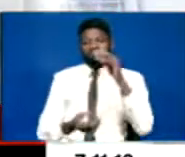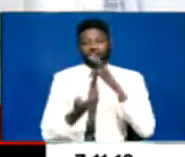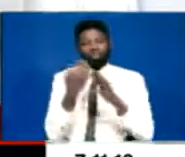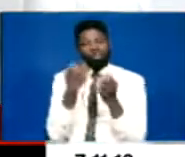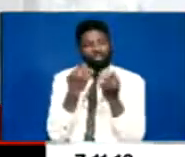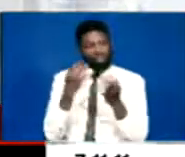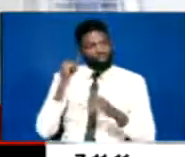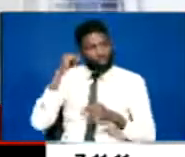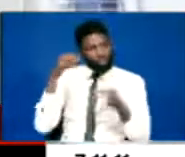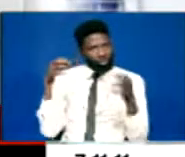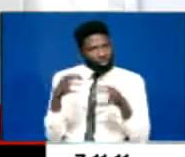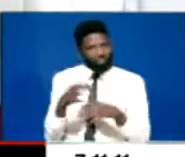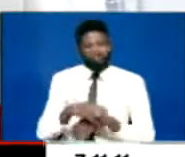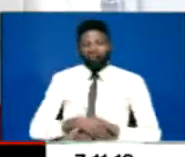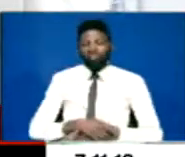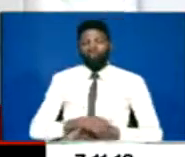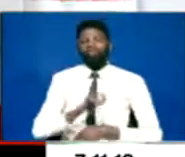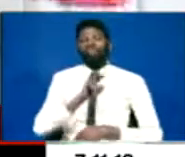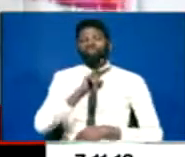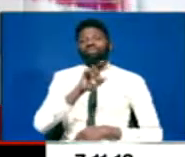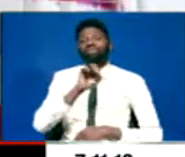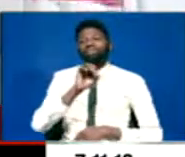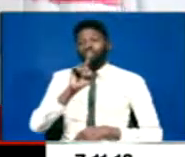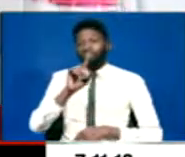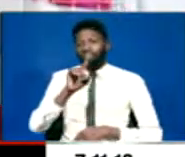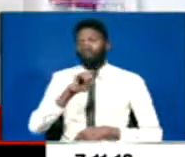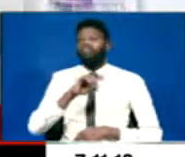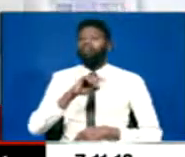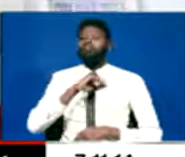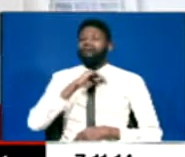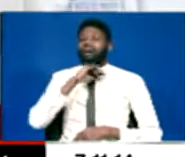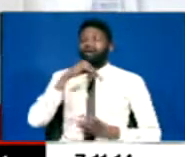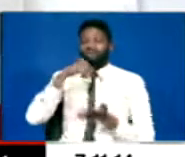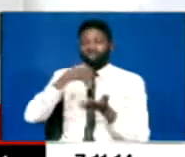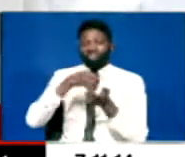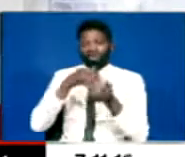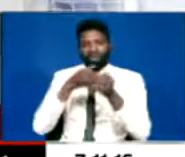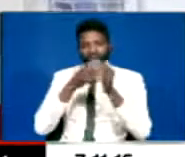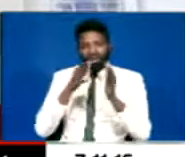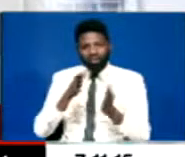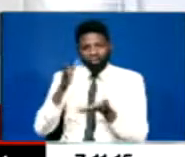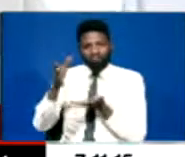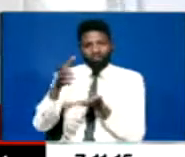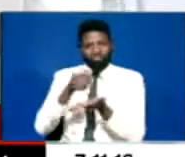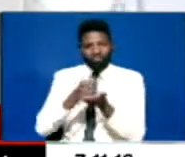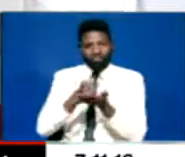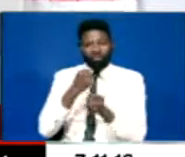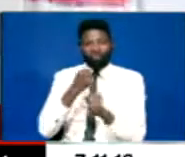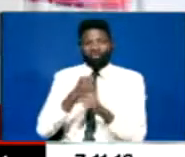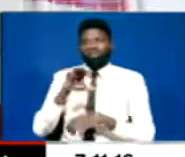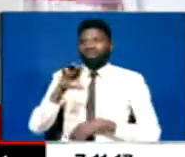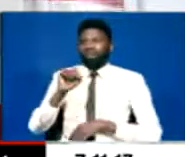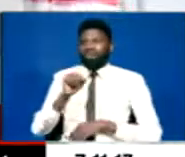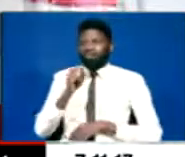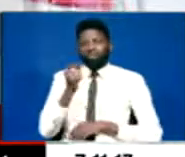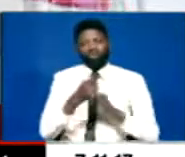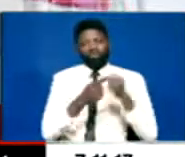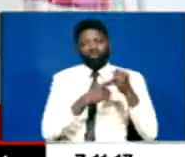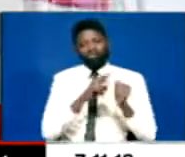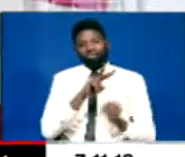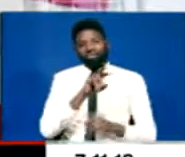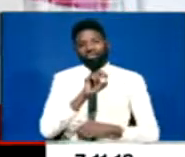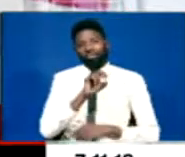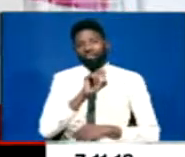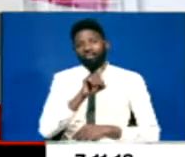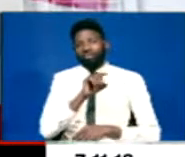1992. In 2001, Odinga was among leaders appointed to serve in the cabinet. From June 2001 to late